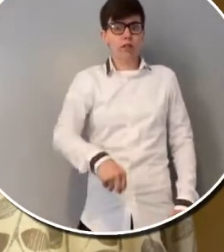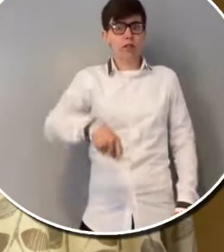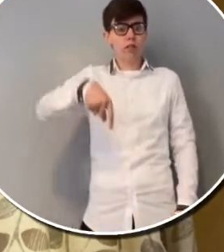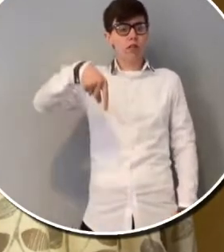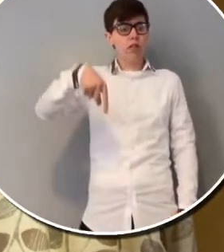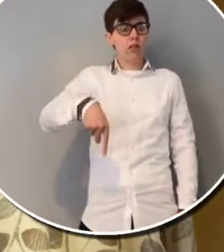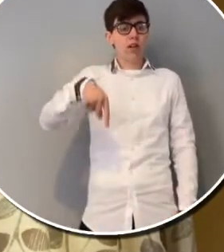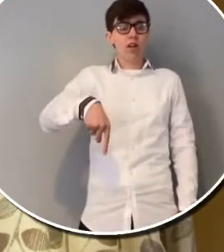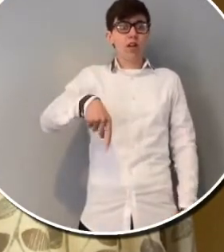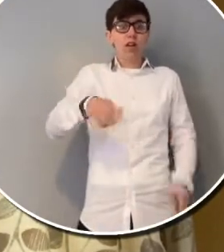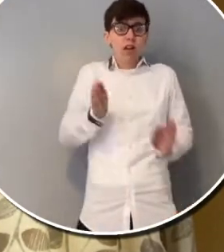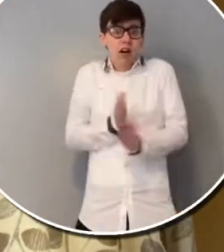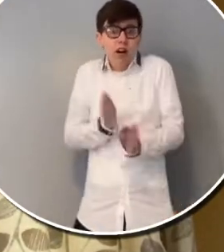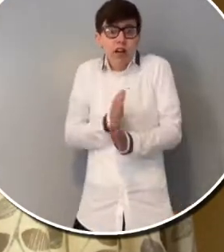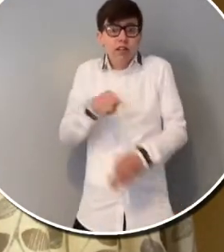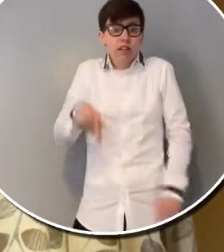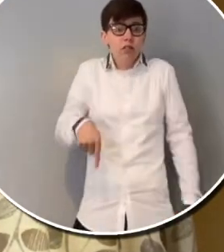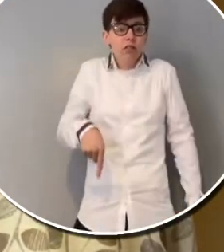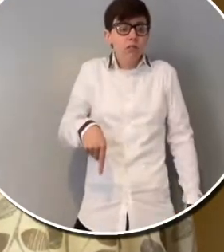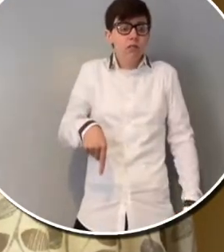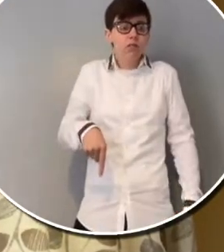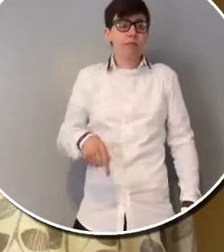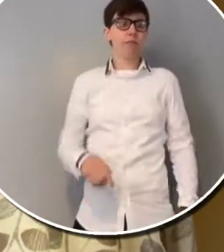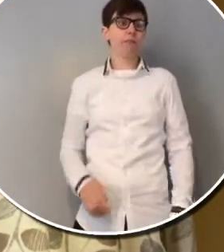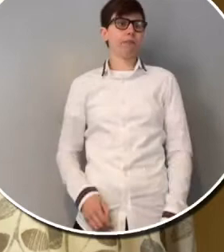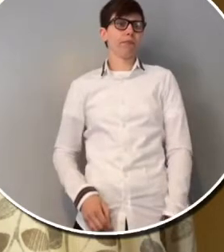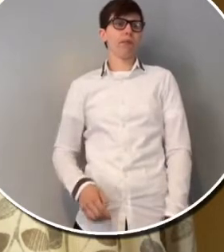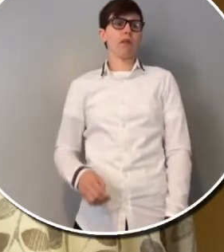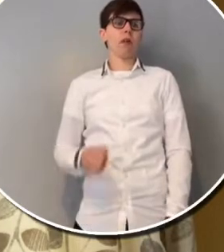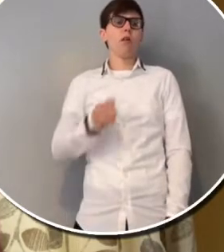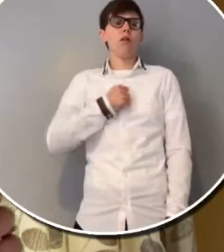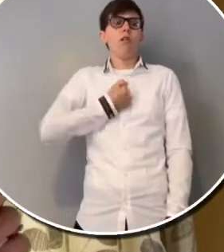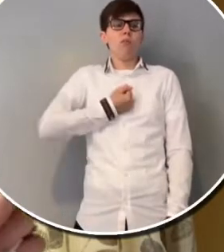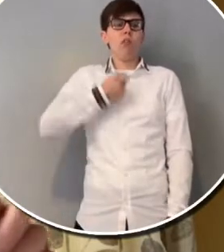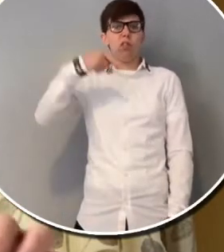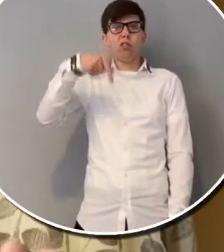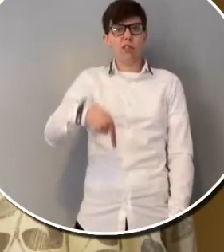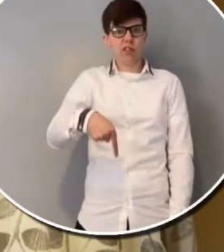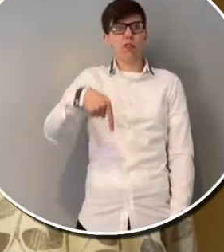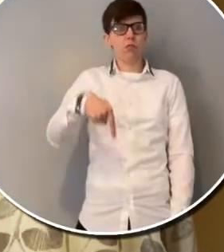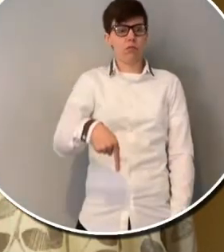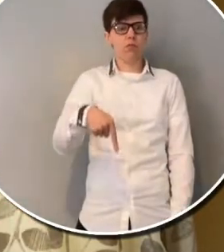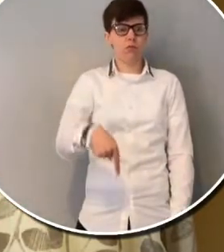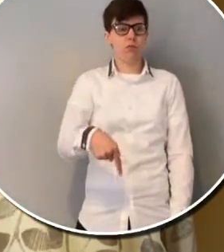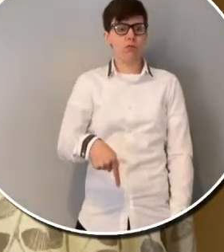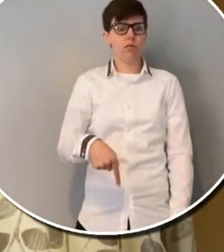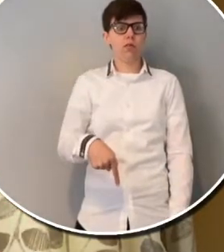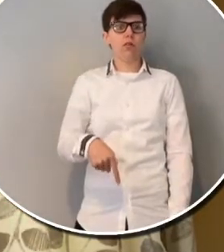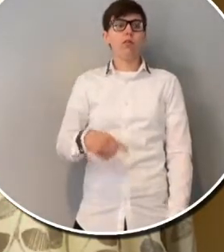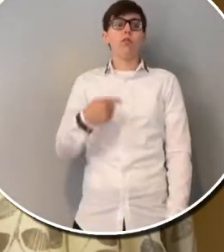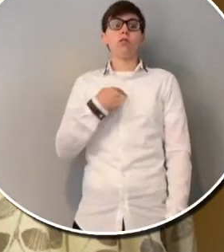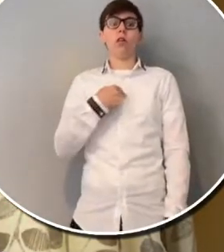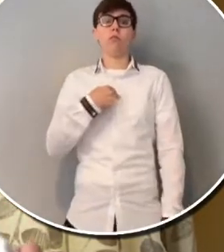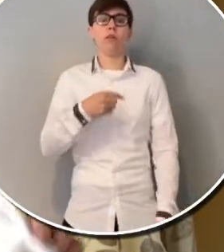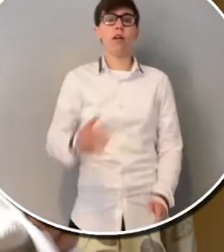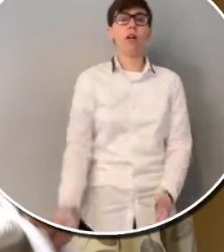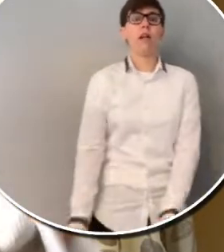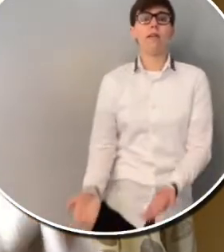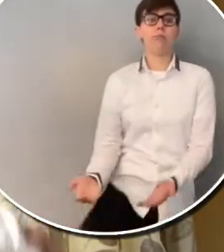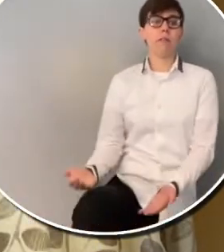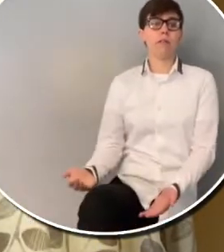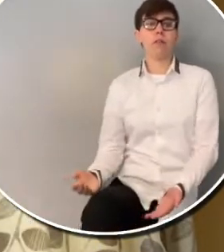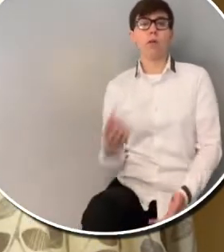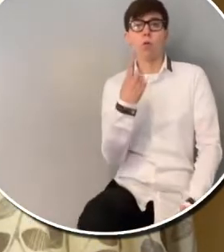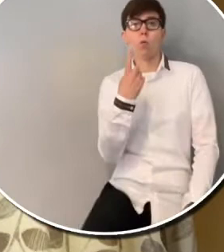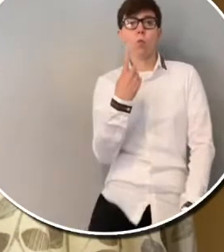hiding things under our scarf. Do you think you can all reach down and hide your toes? Mine are down here,